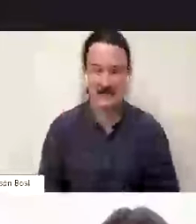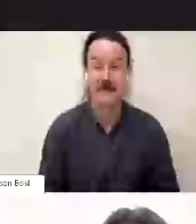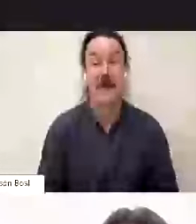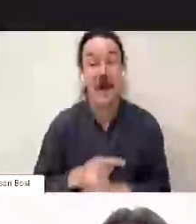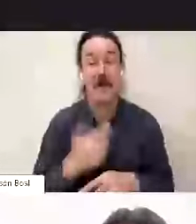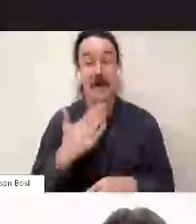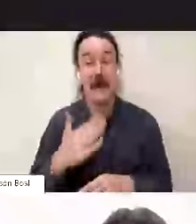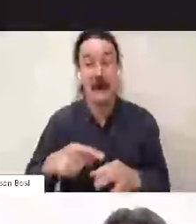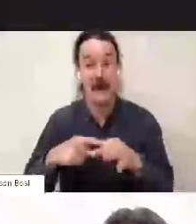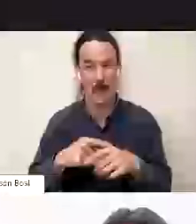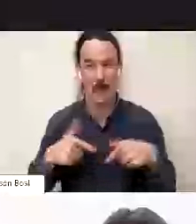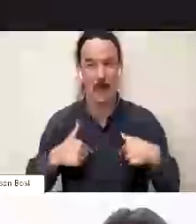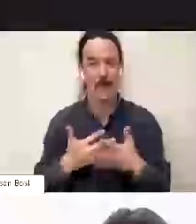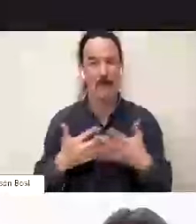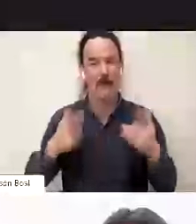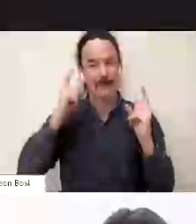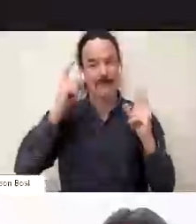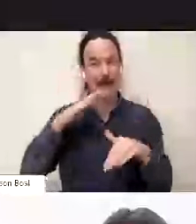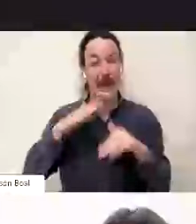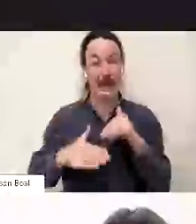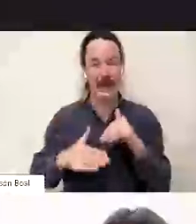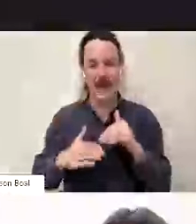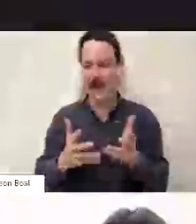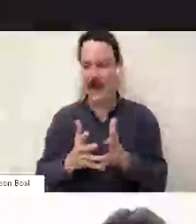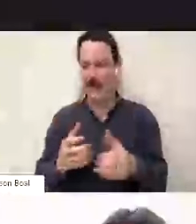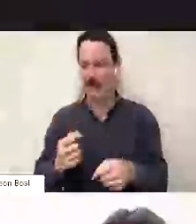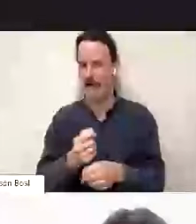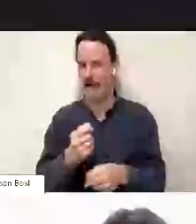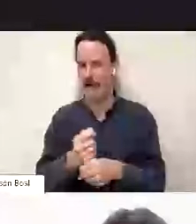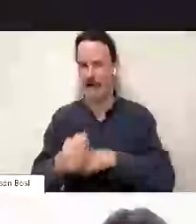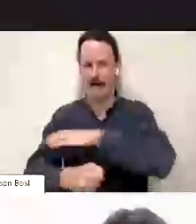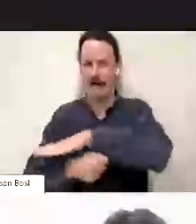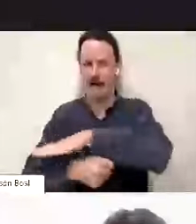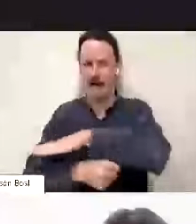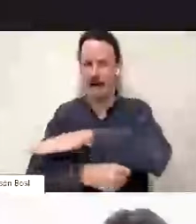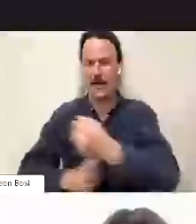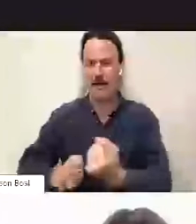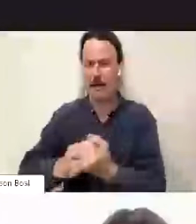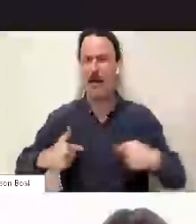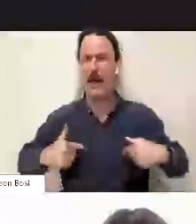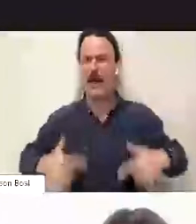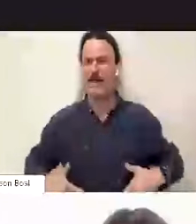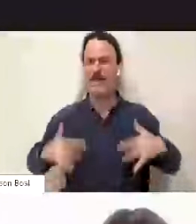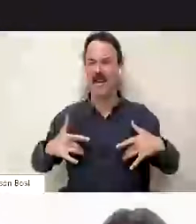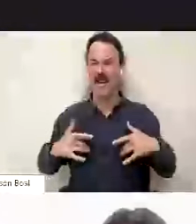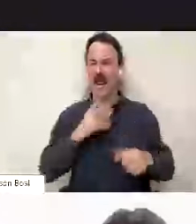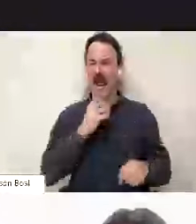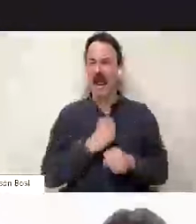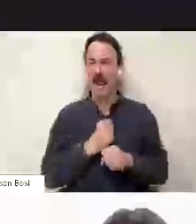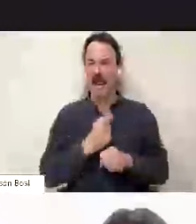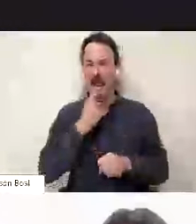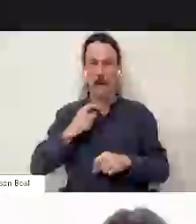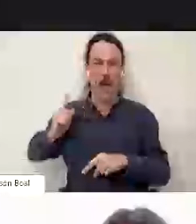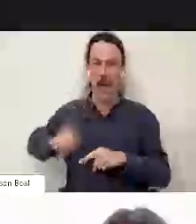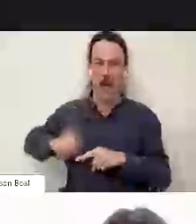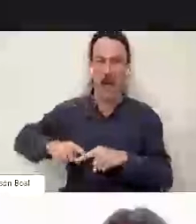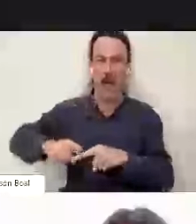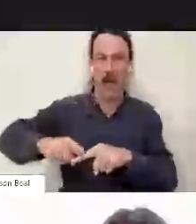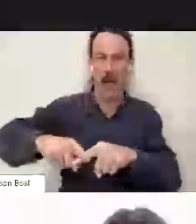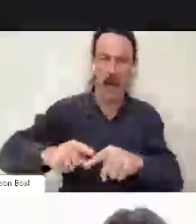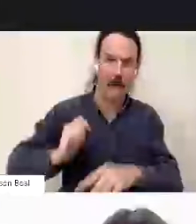the design of foundational supports. It feels really rushed from our perspective. I don't know how other people are feeling, but it certainly feels